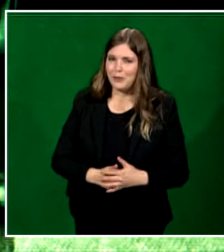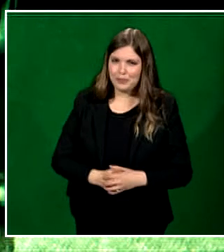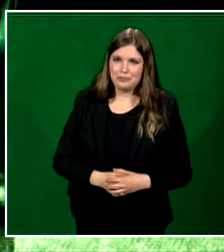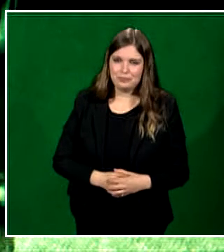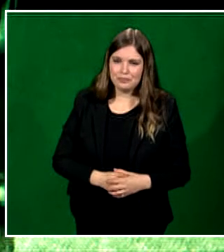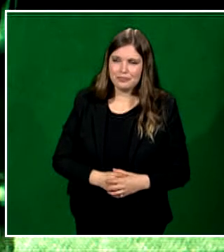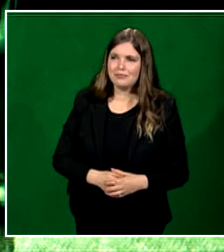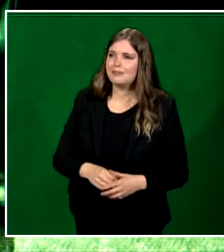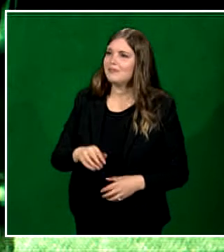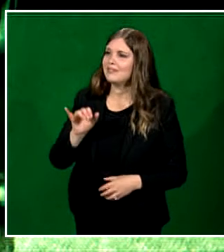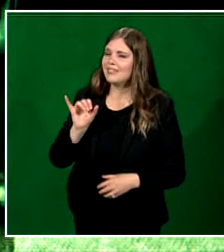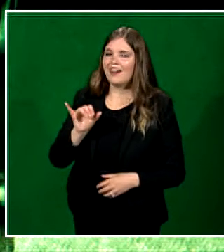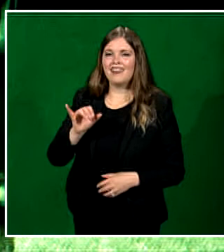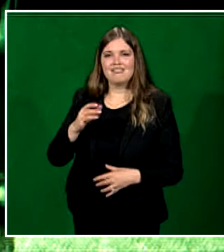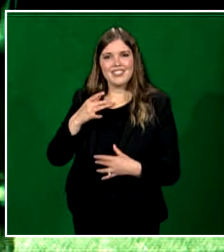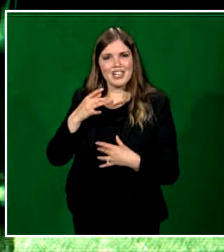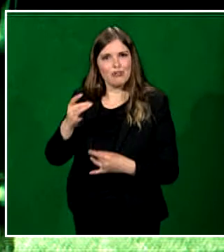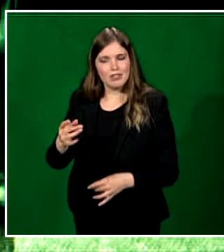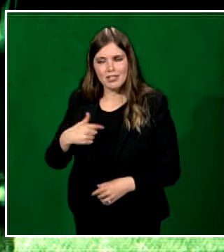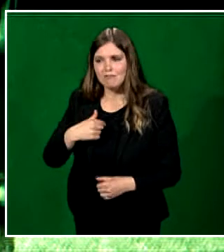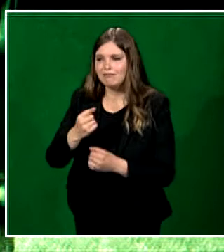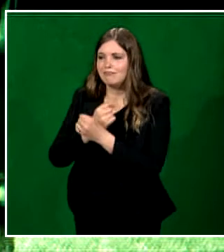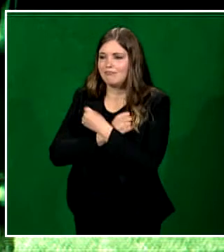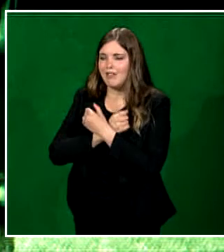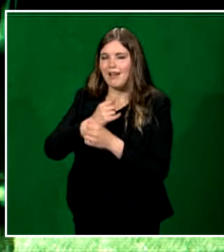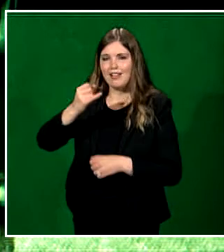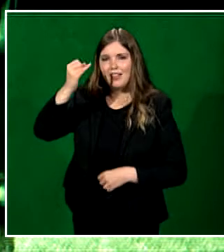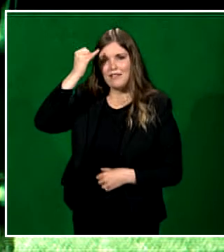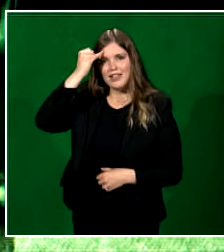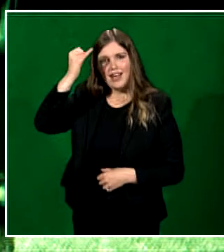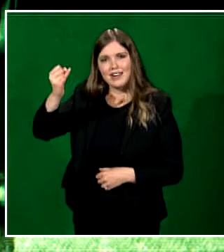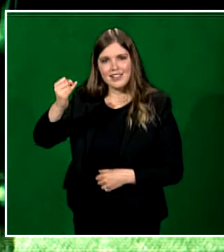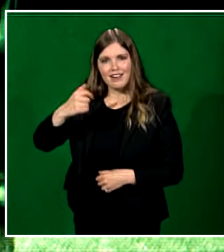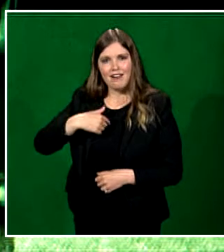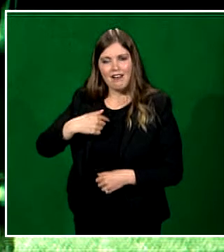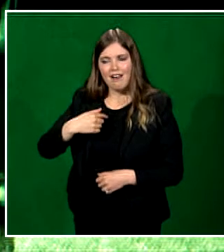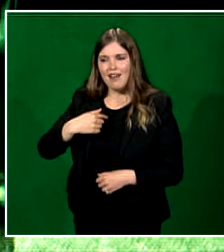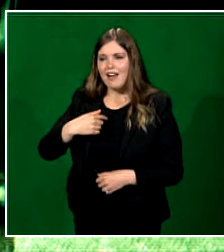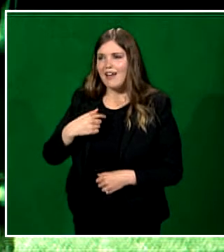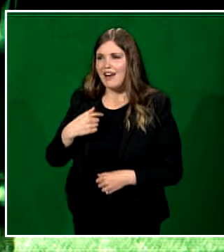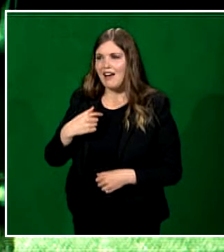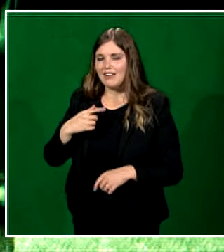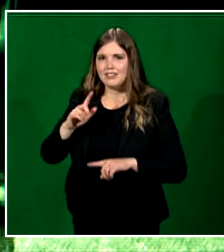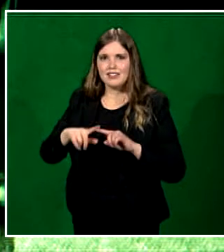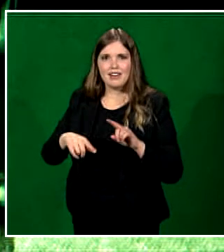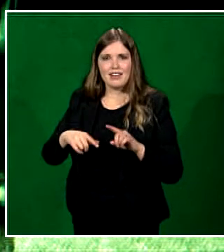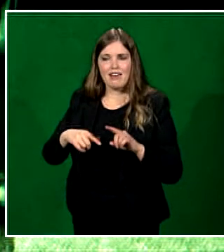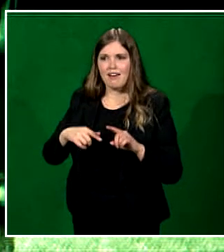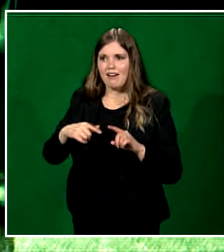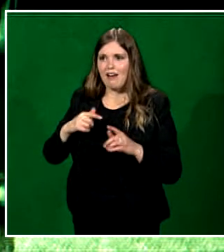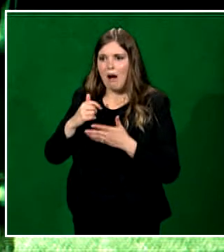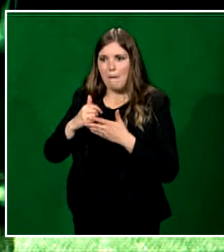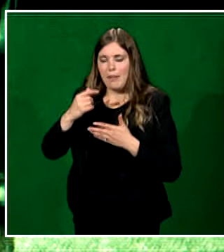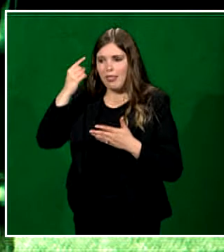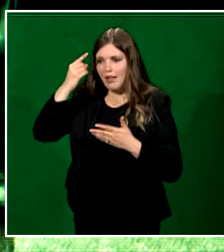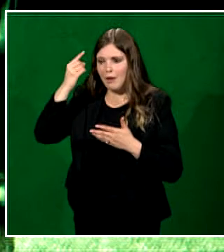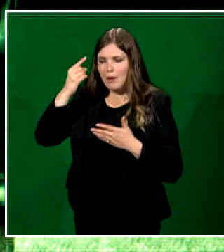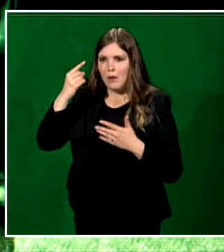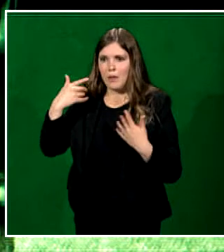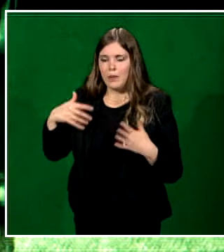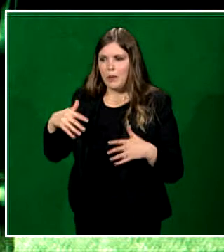Yeah, interesting. Yeah, I love the idea, and I just can't help but think, and I know